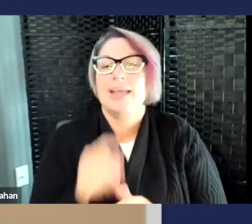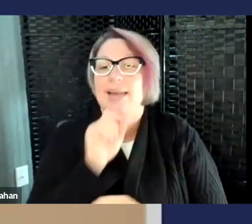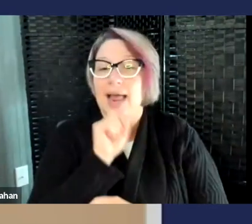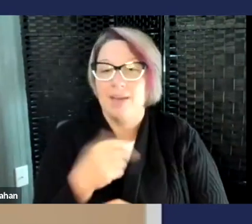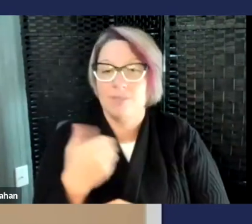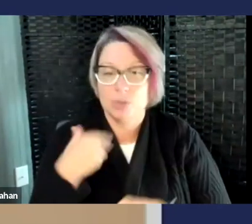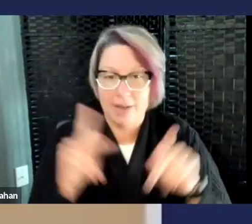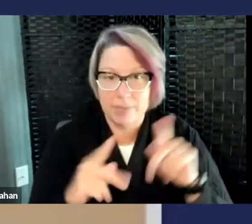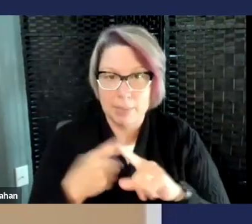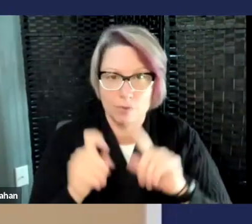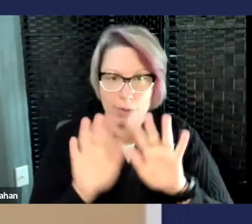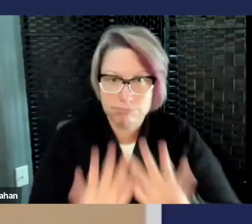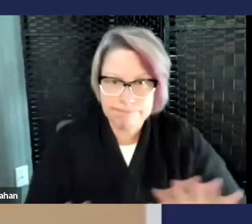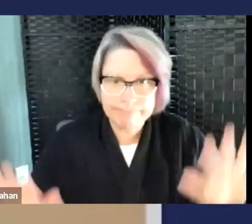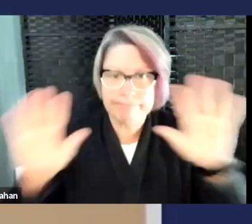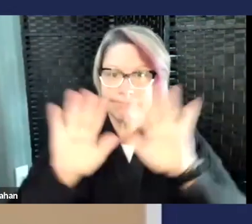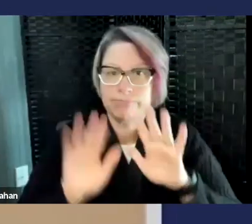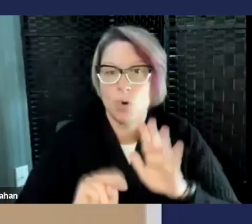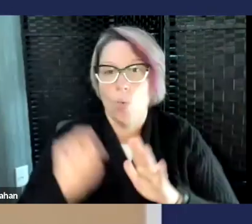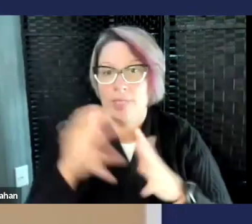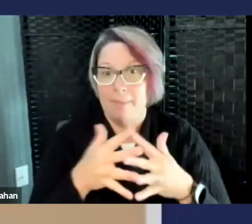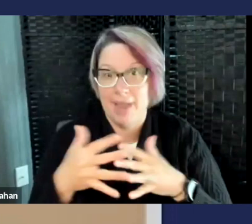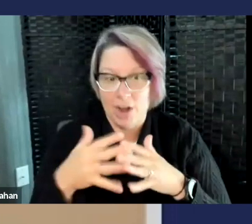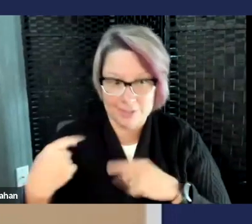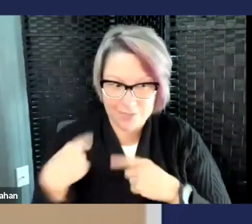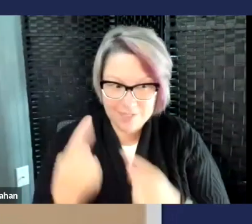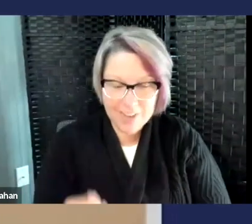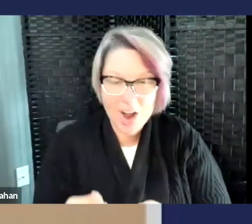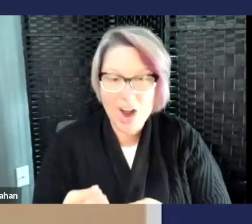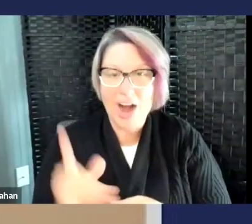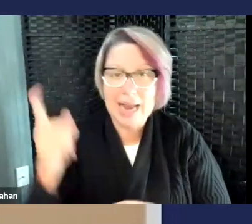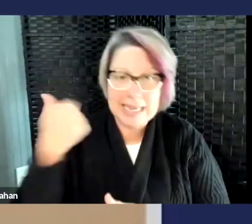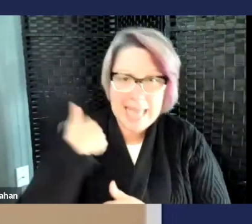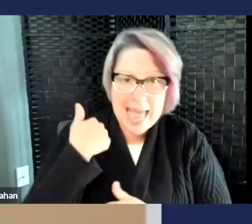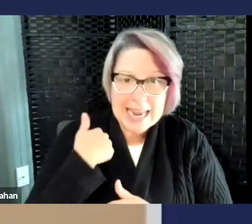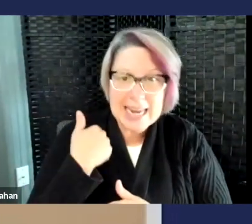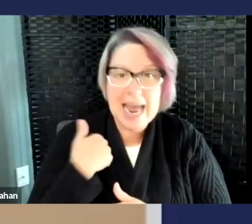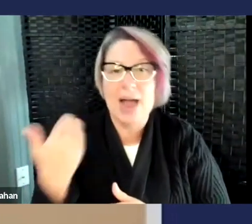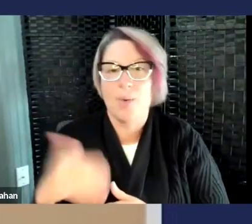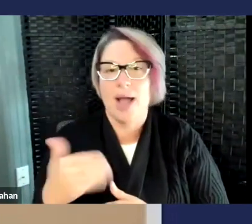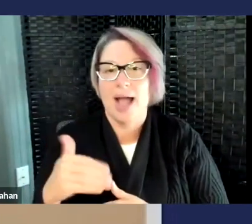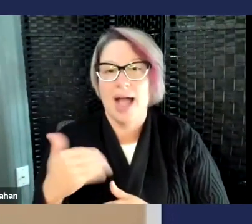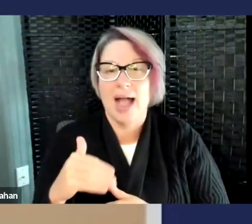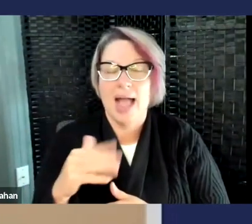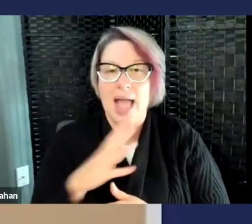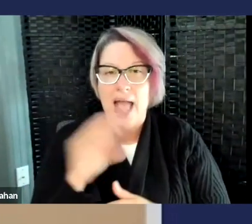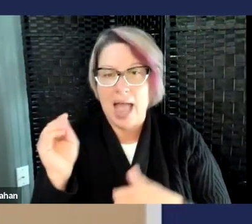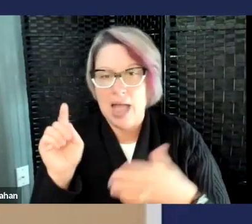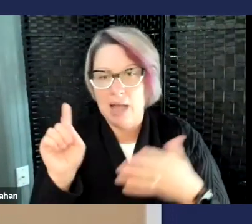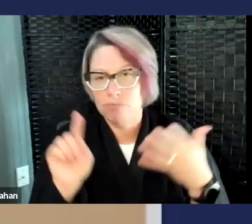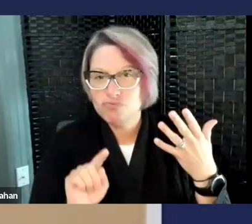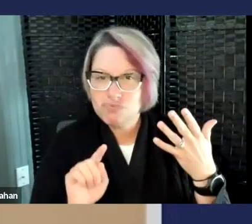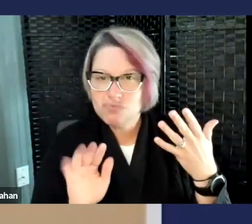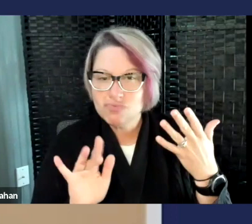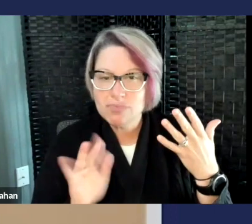people from all around really North America, right, so far, all the way up in Canada. And it looks like far, well,